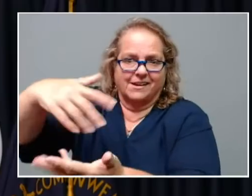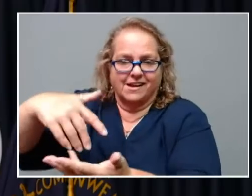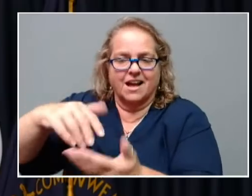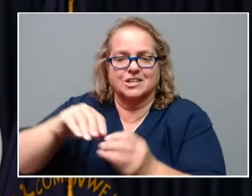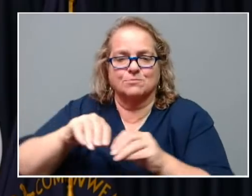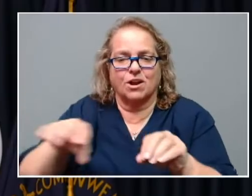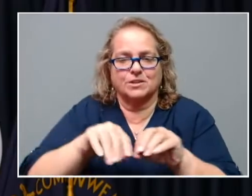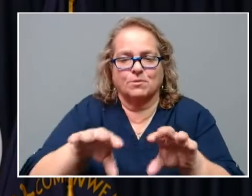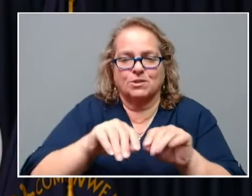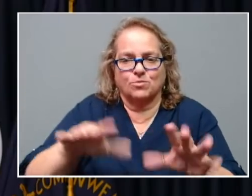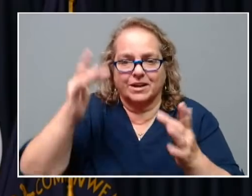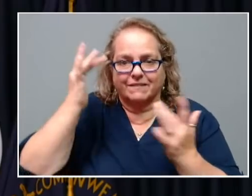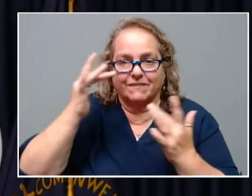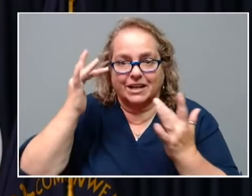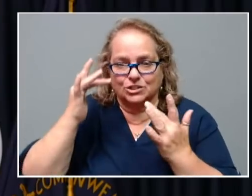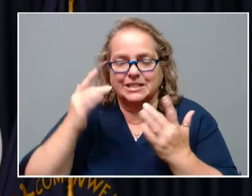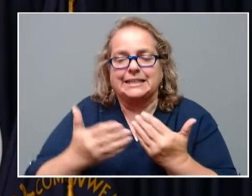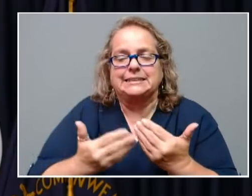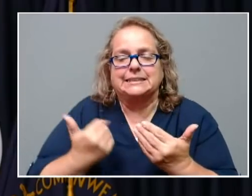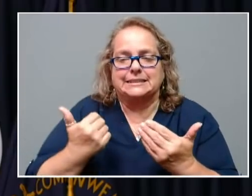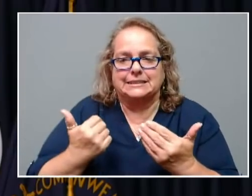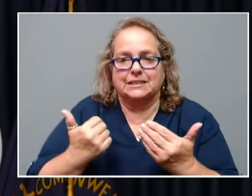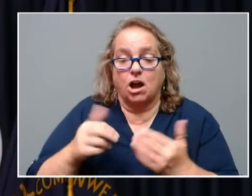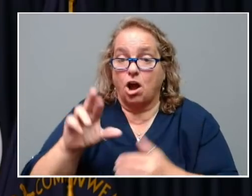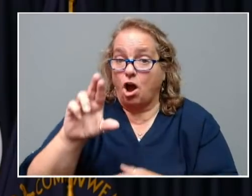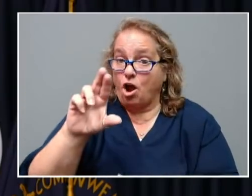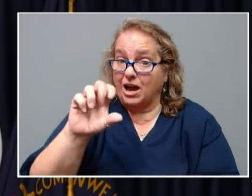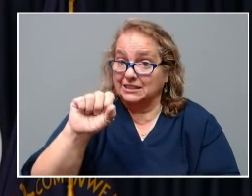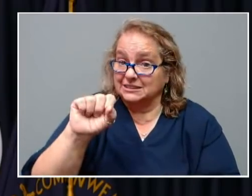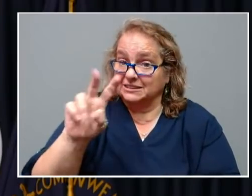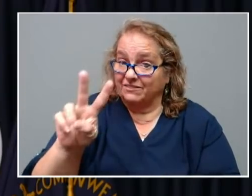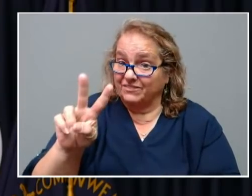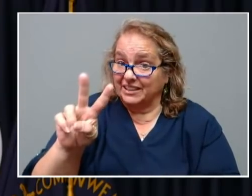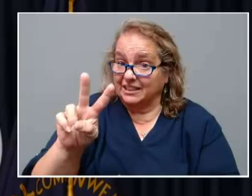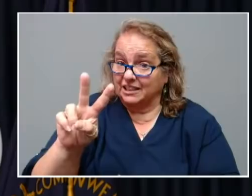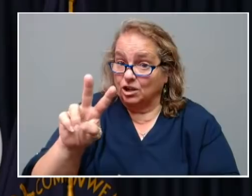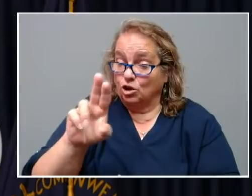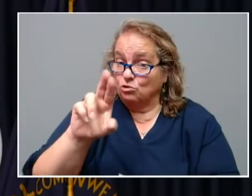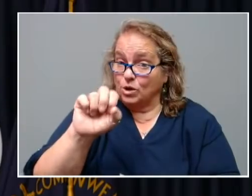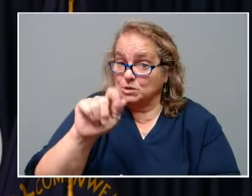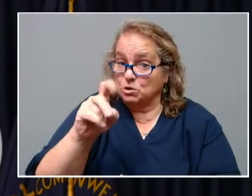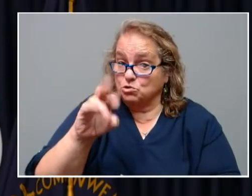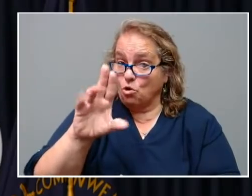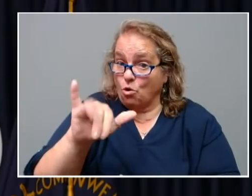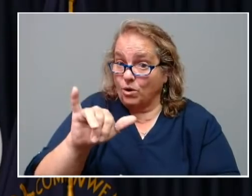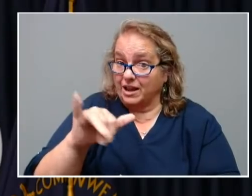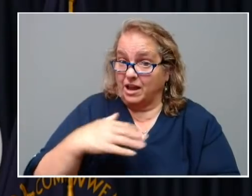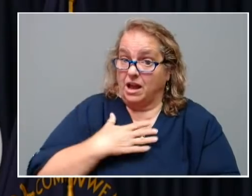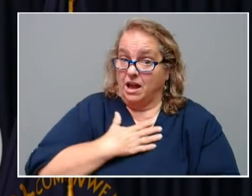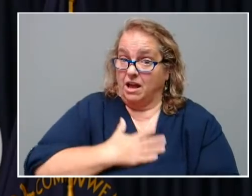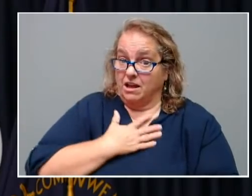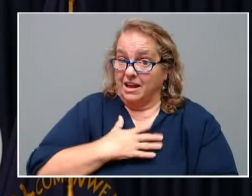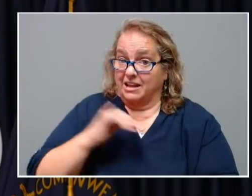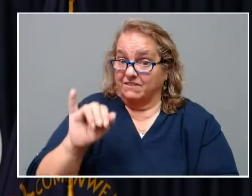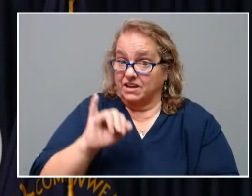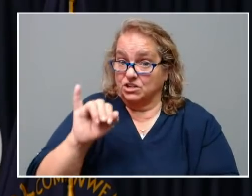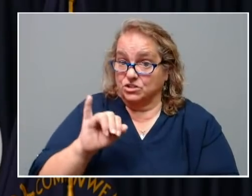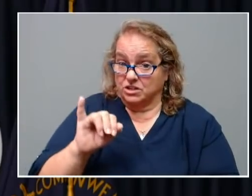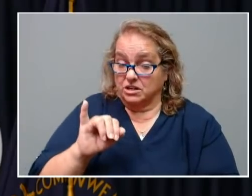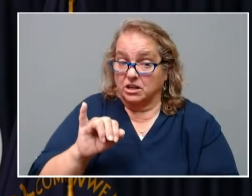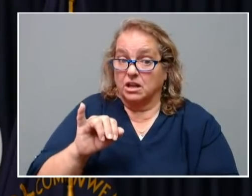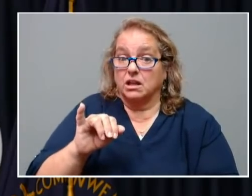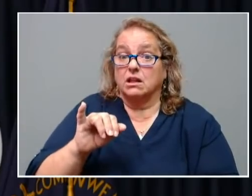easily. So RSV is another viral infection that doesn't generally cause significant illness in adults, other than maybe the common